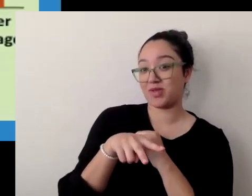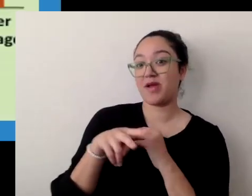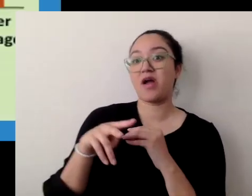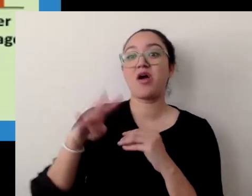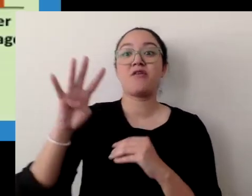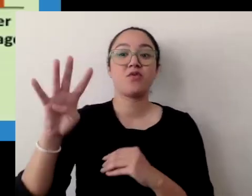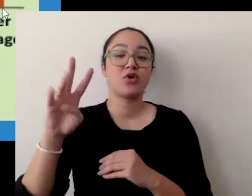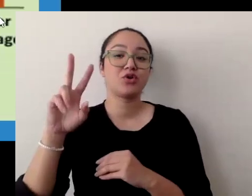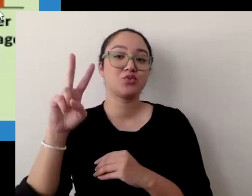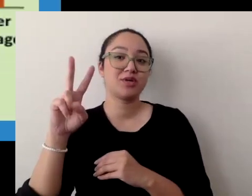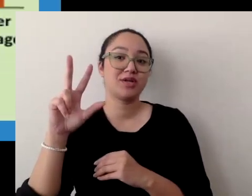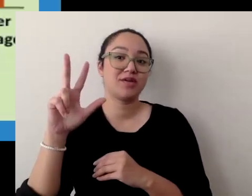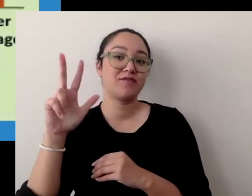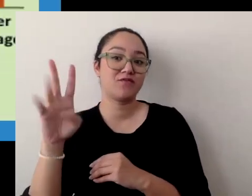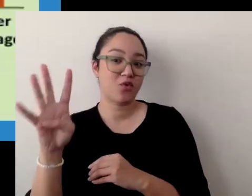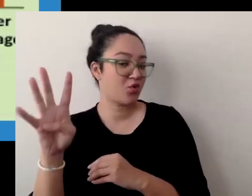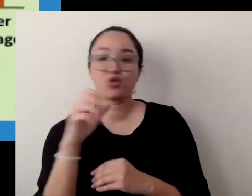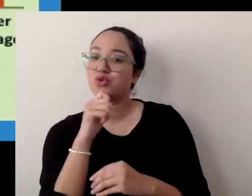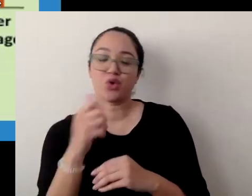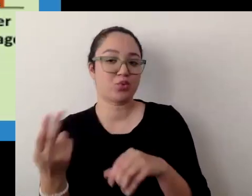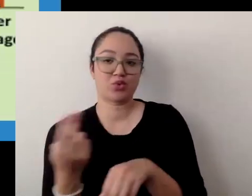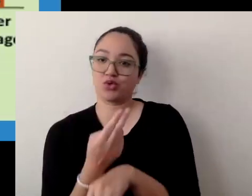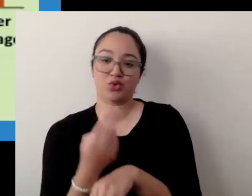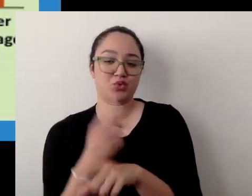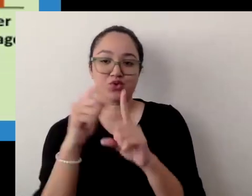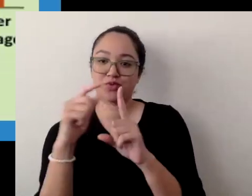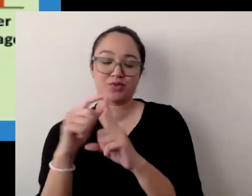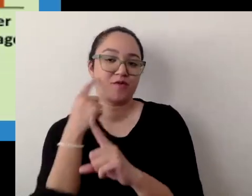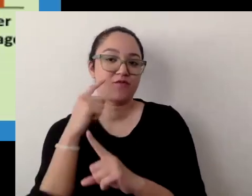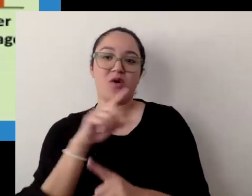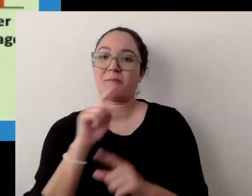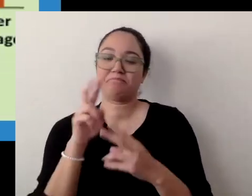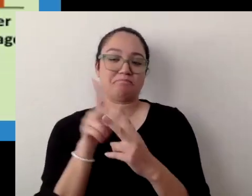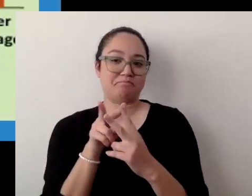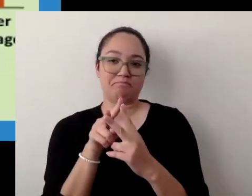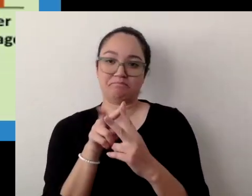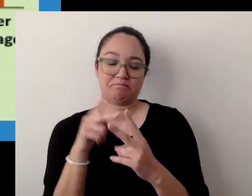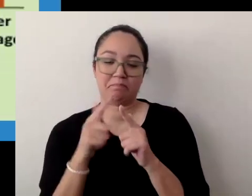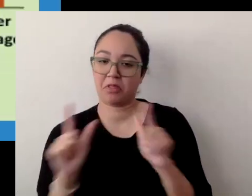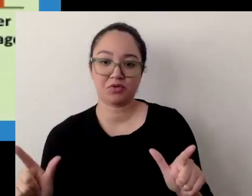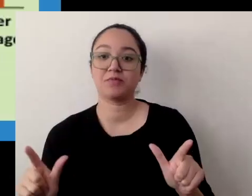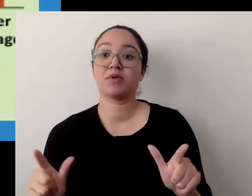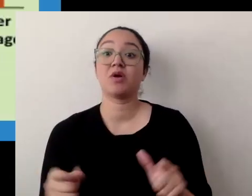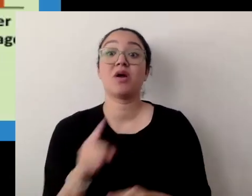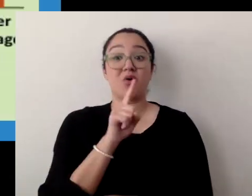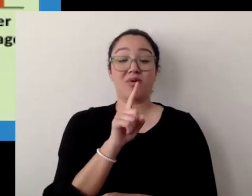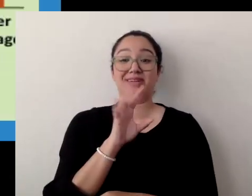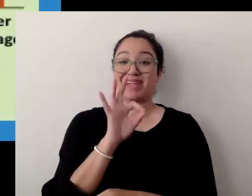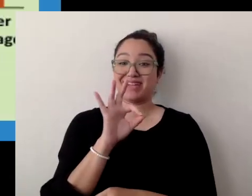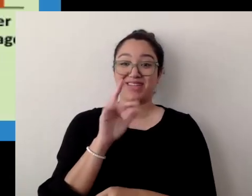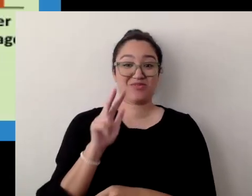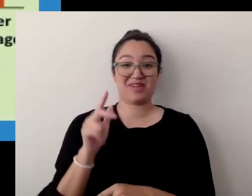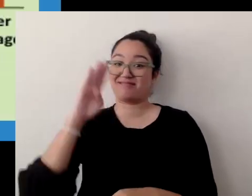And 424 do not use the terms in either language. And 193 have not even heard